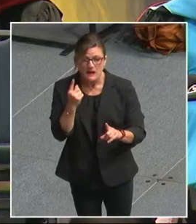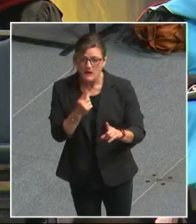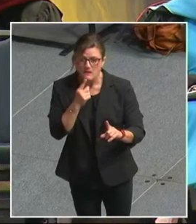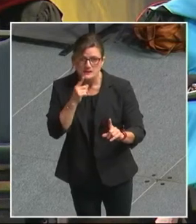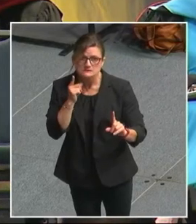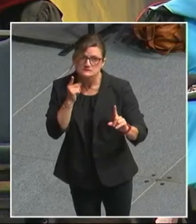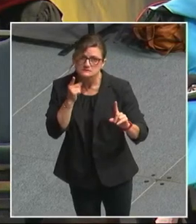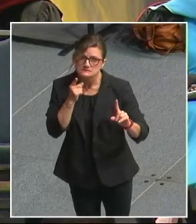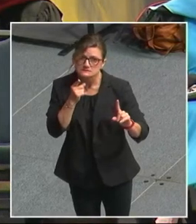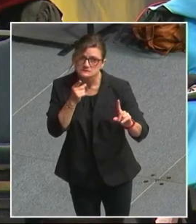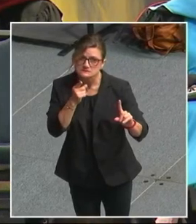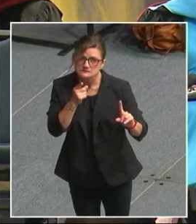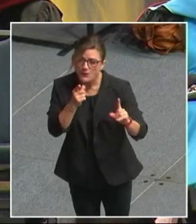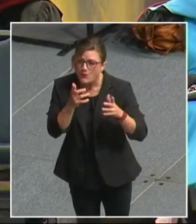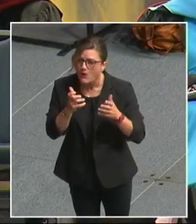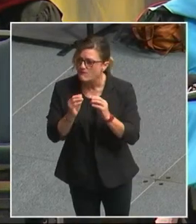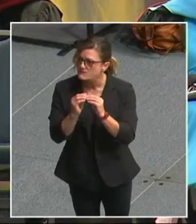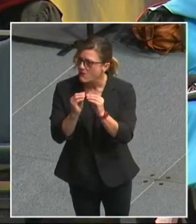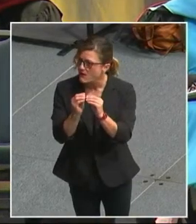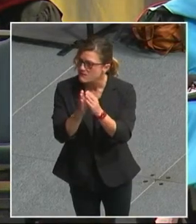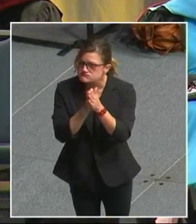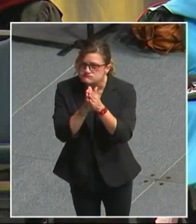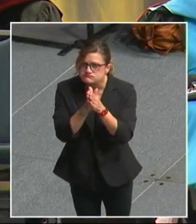has made me look for more.